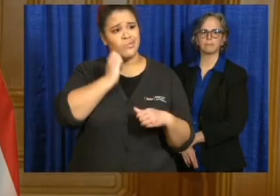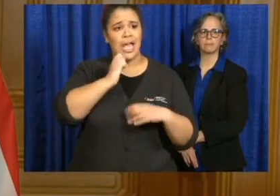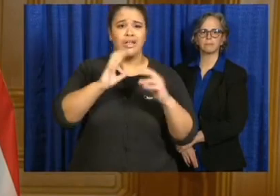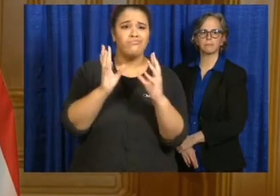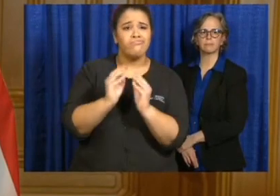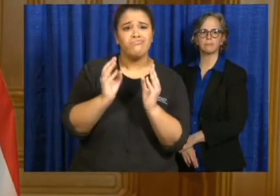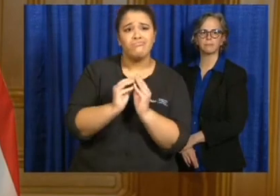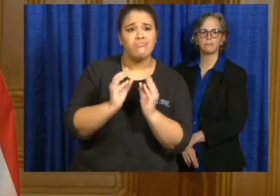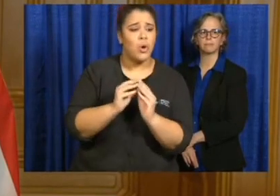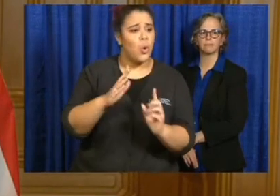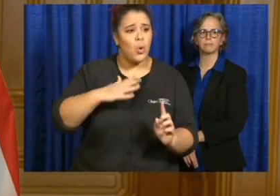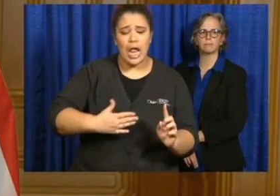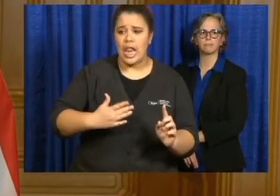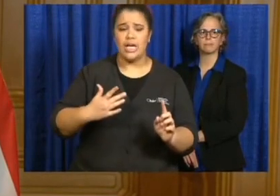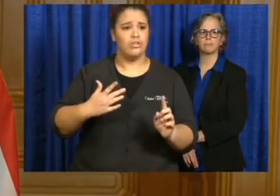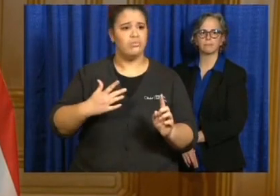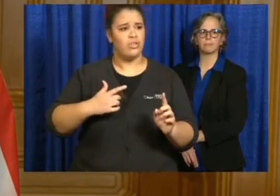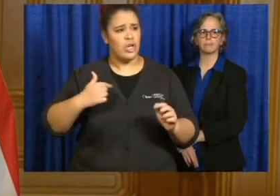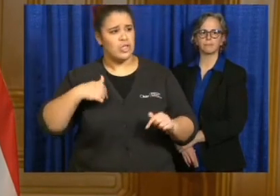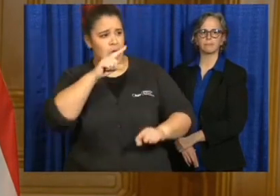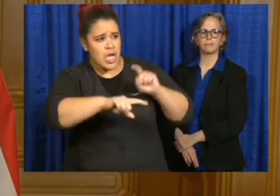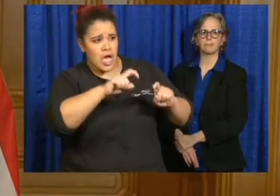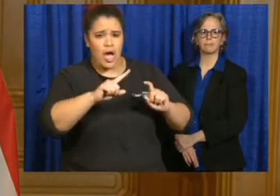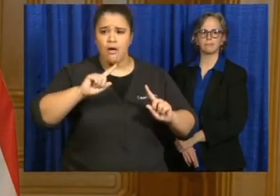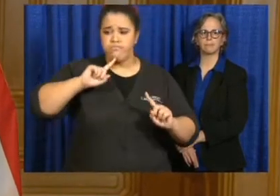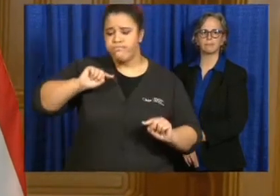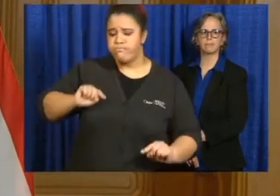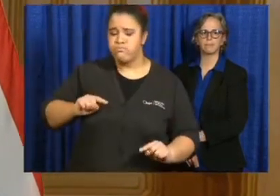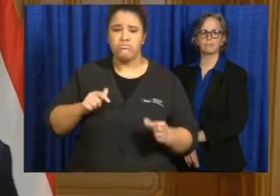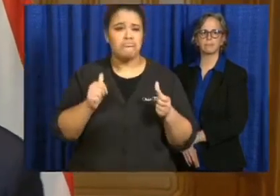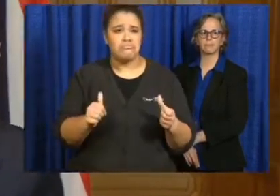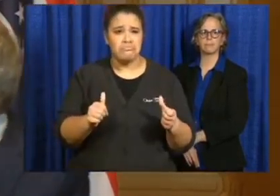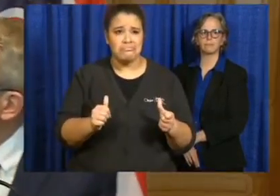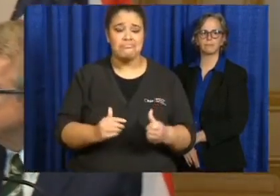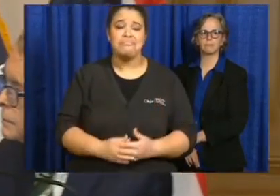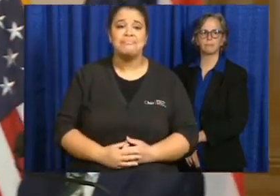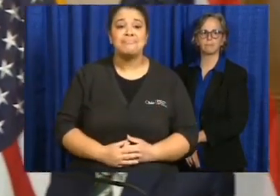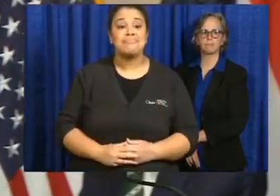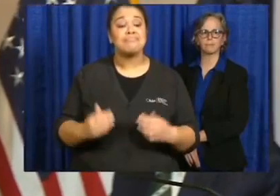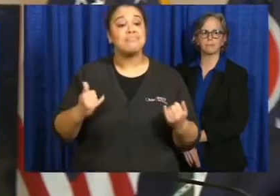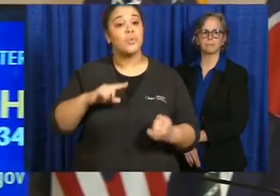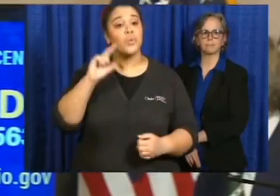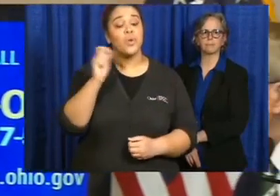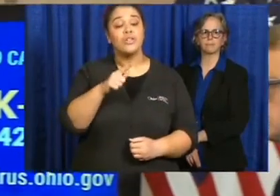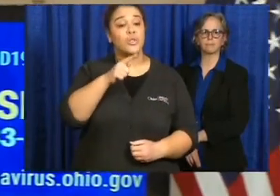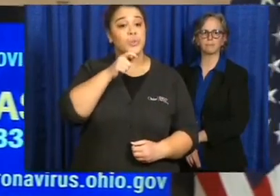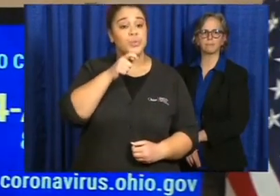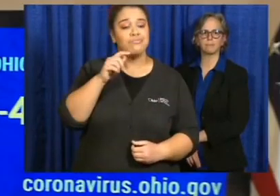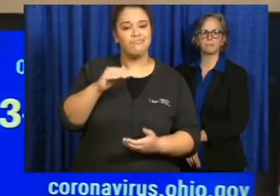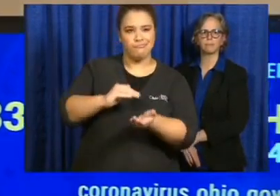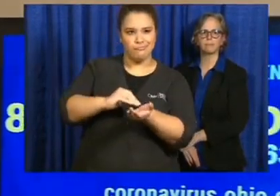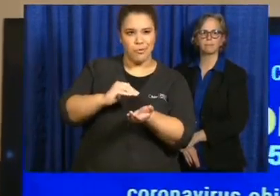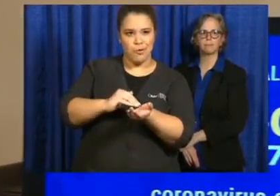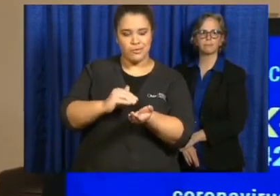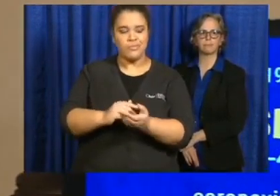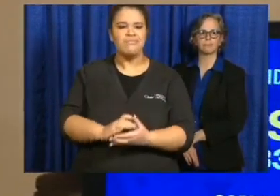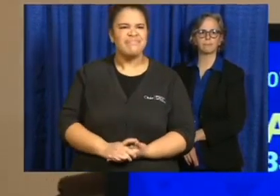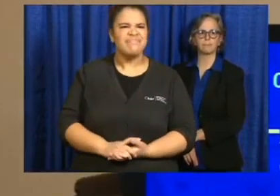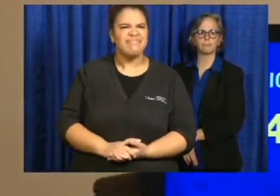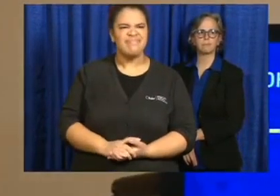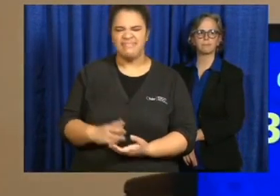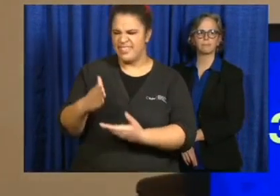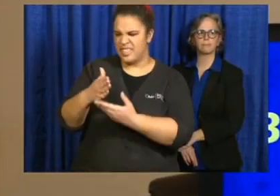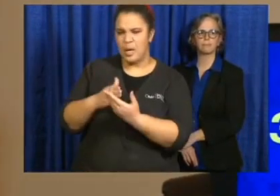it. This is a question for Dr. Acton. Hearing some reports that some of the private labs